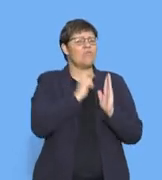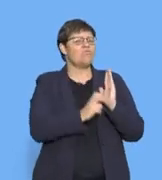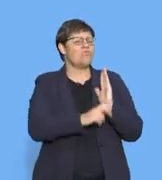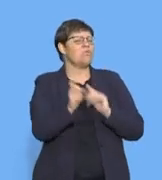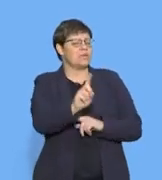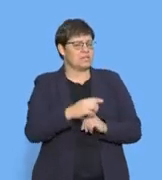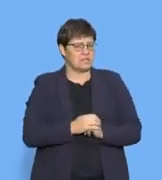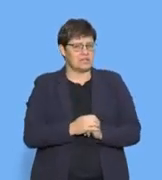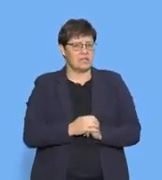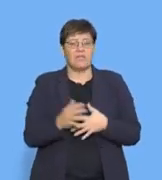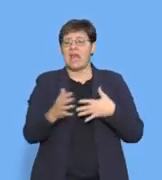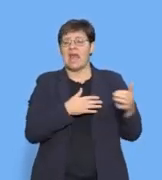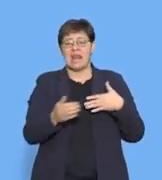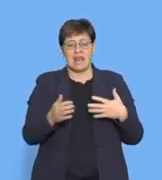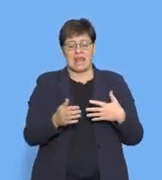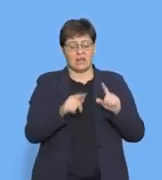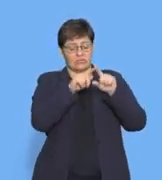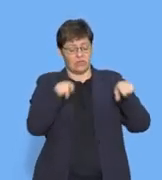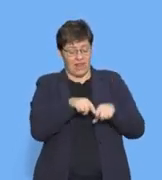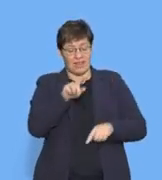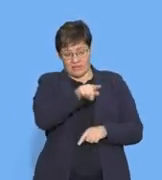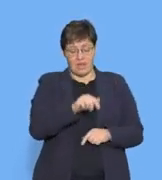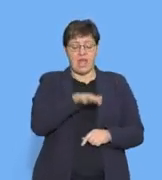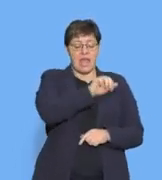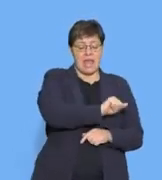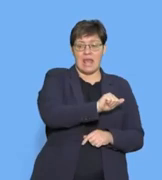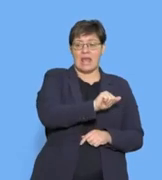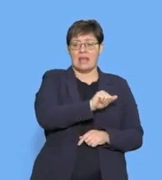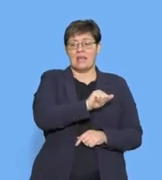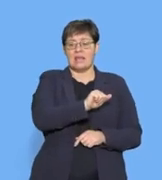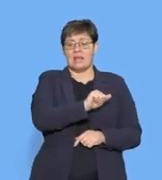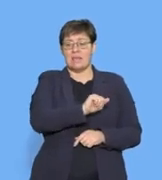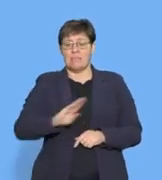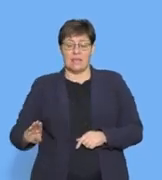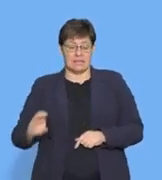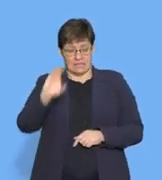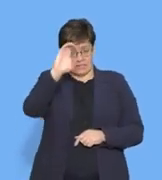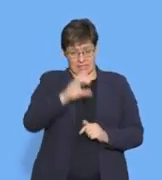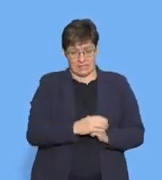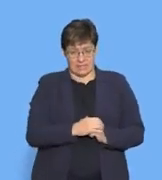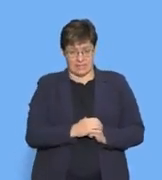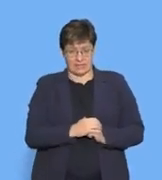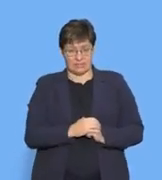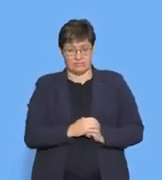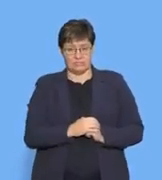Can you remember what the area rule was for any triangle ABC?